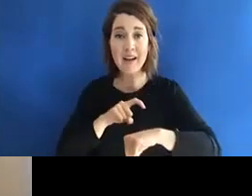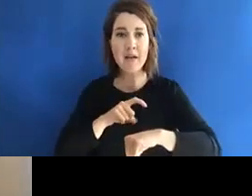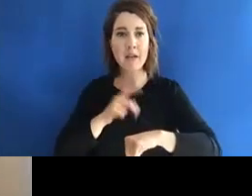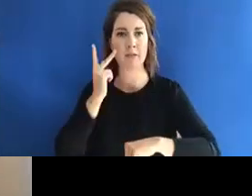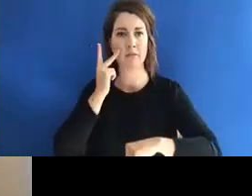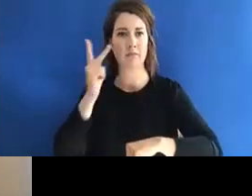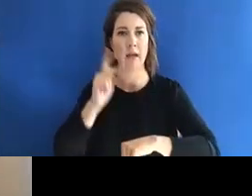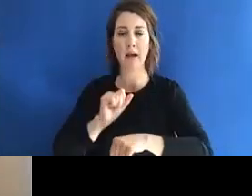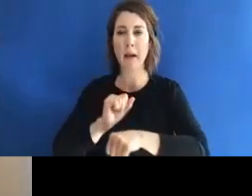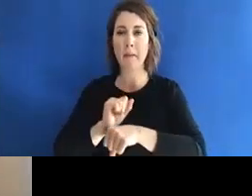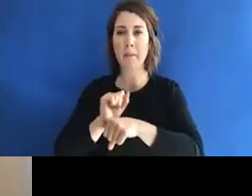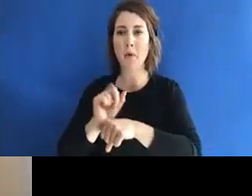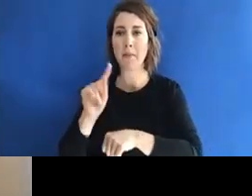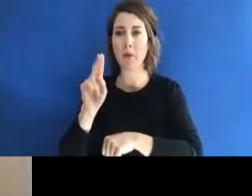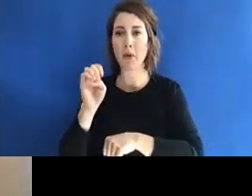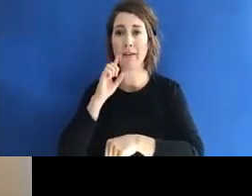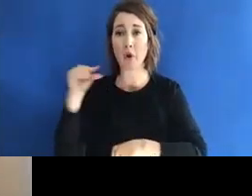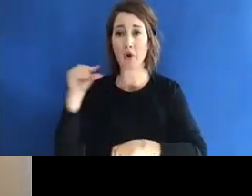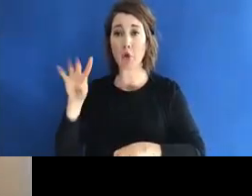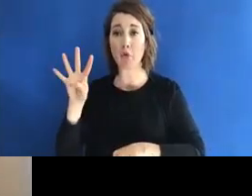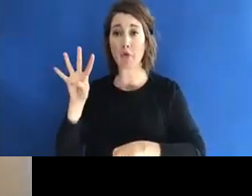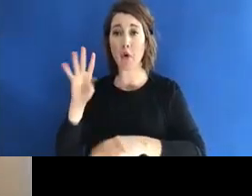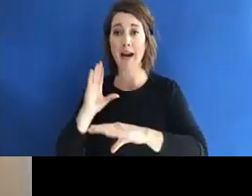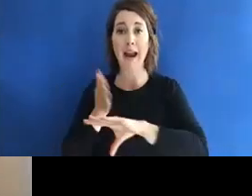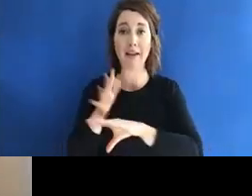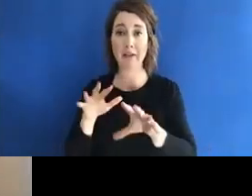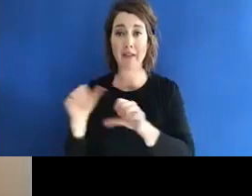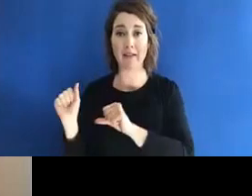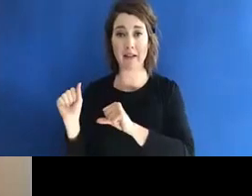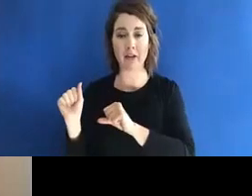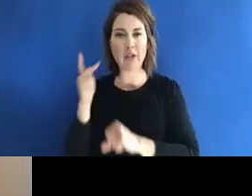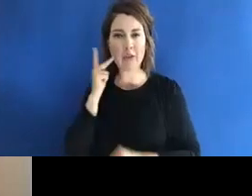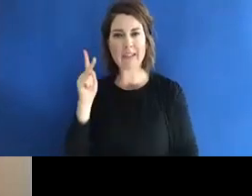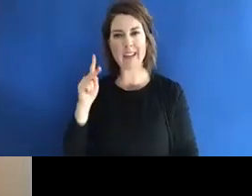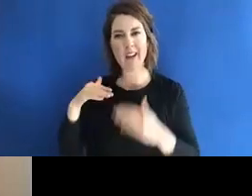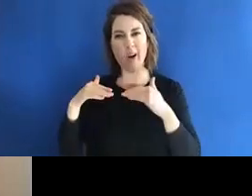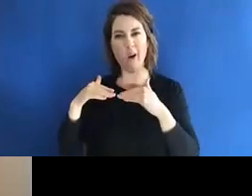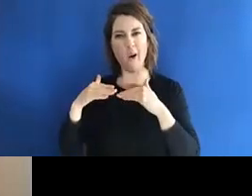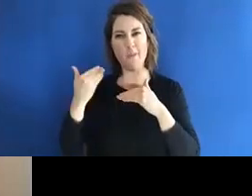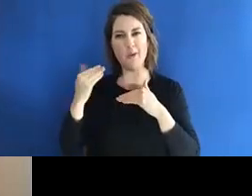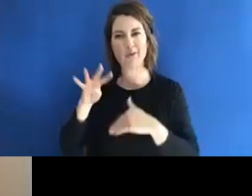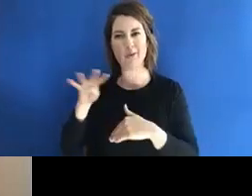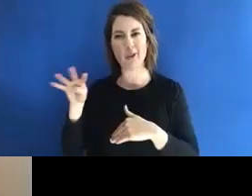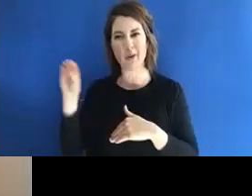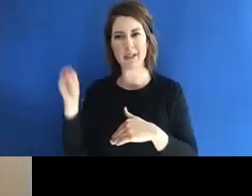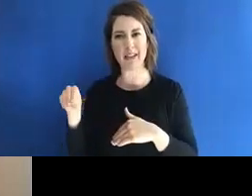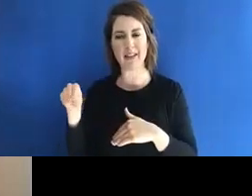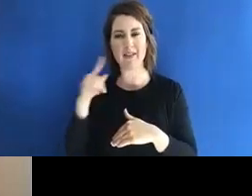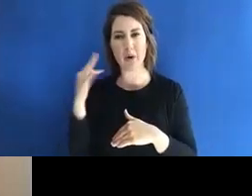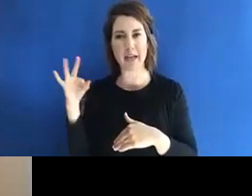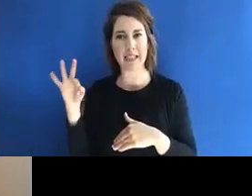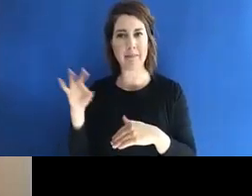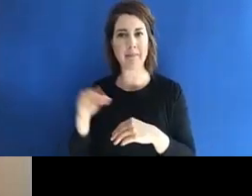fourth quarter after exit, which was just about 44% in program year 19. These